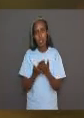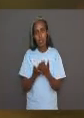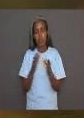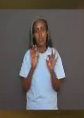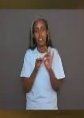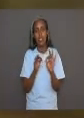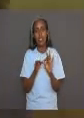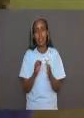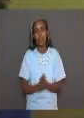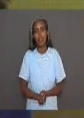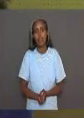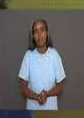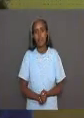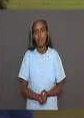meaning.